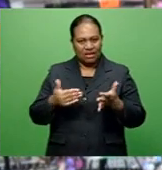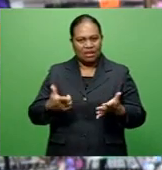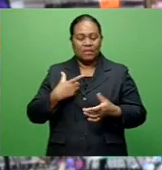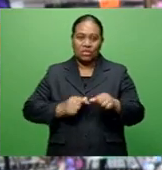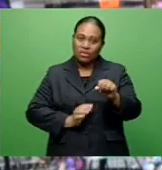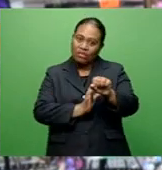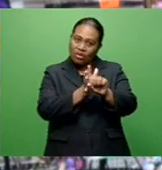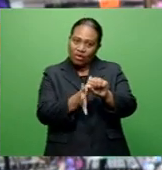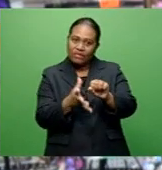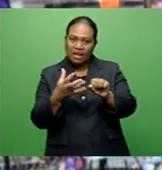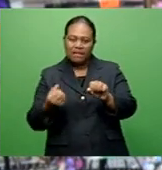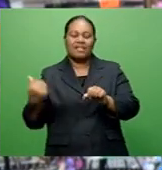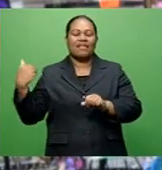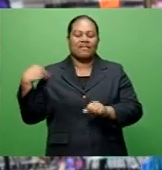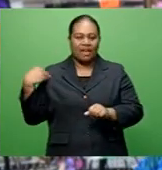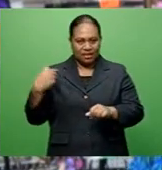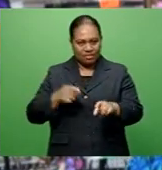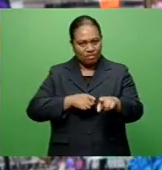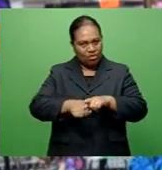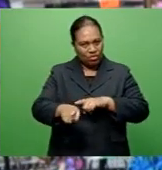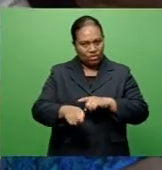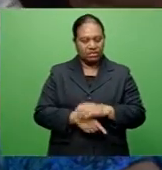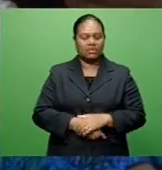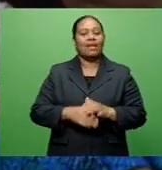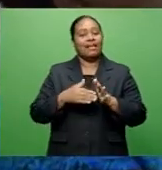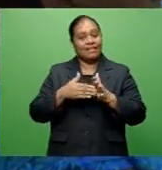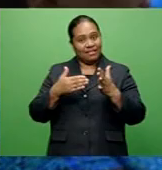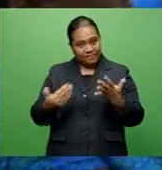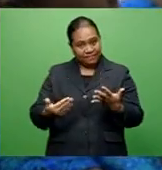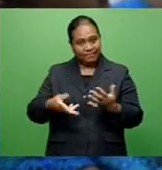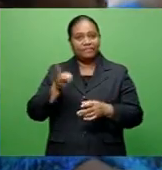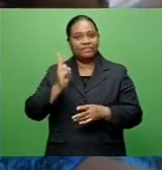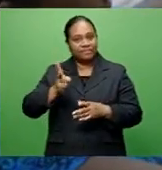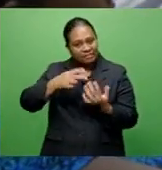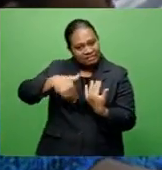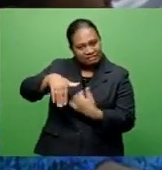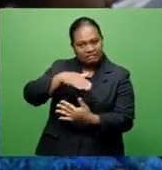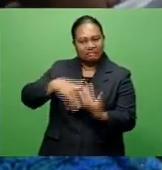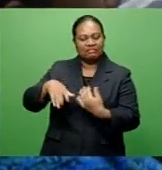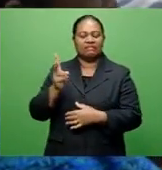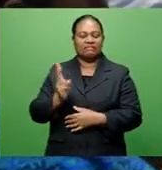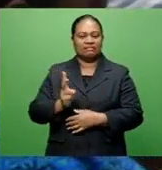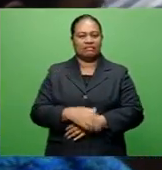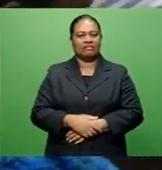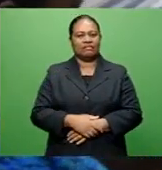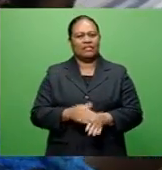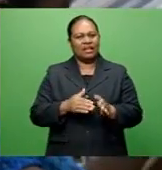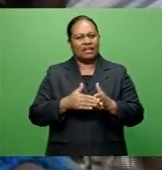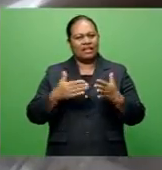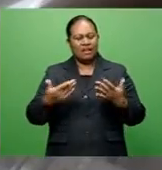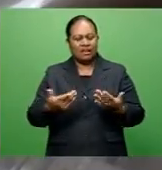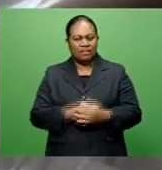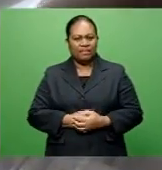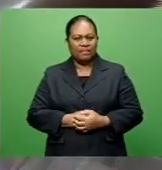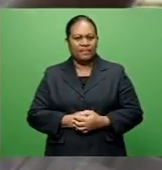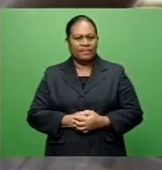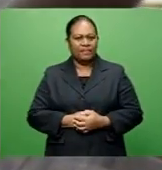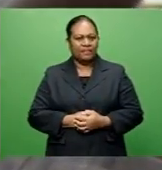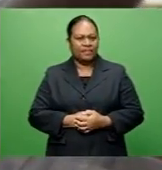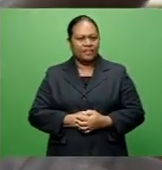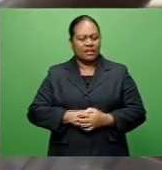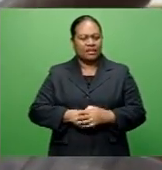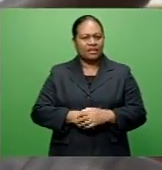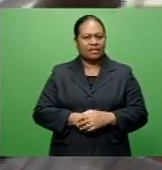have affected a lot, and now due to the cyclone, it's affecting. And we have been very excited, it was a very